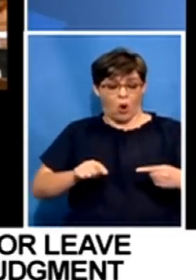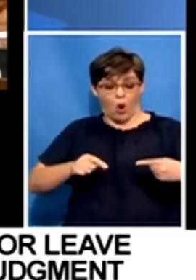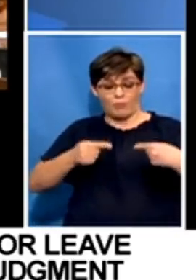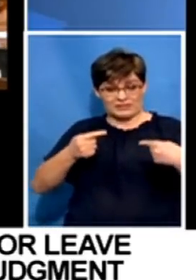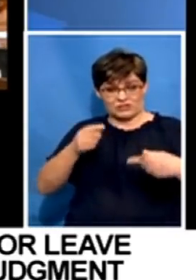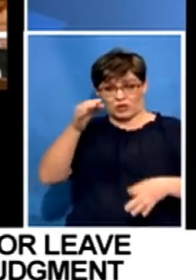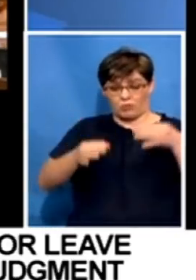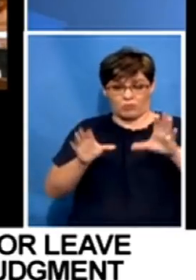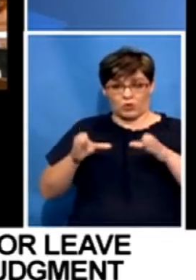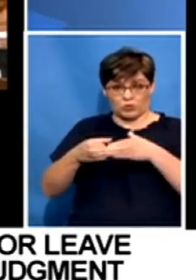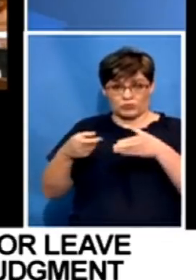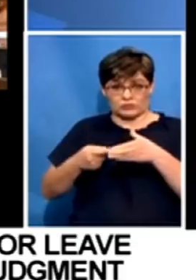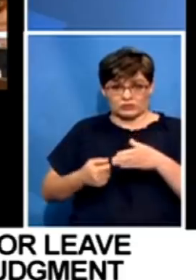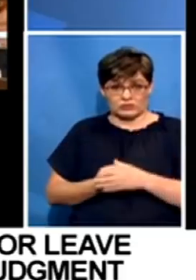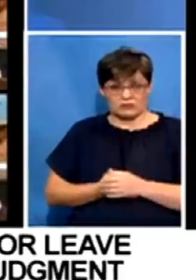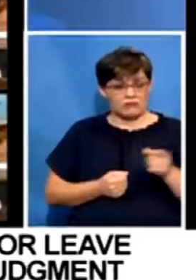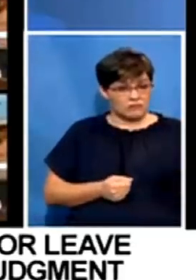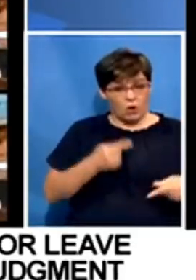argument stand or not?